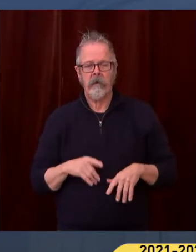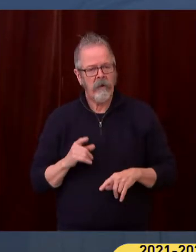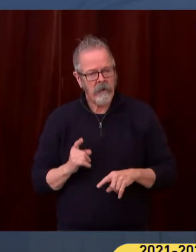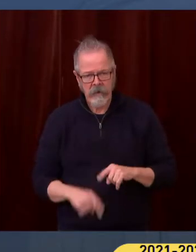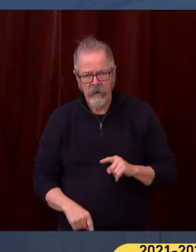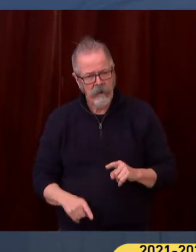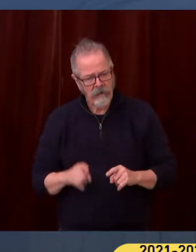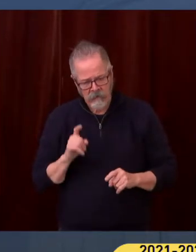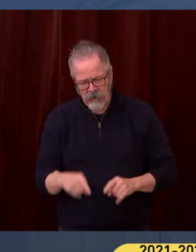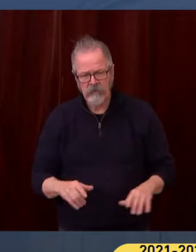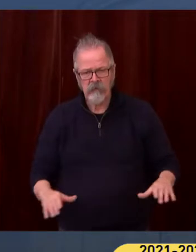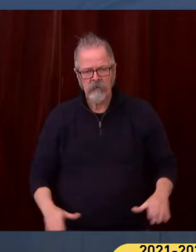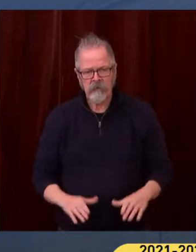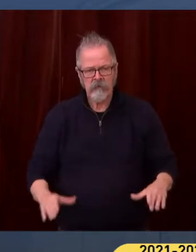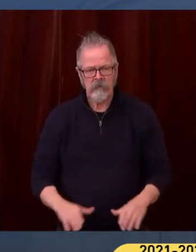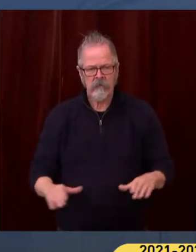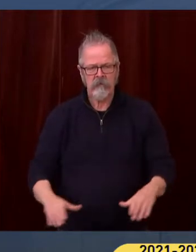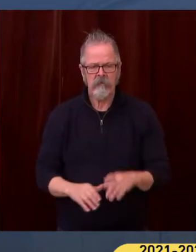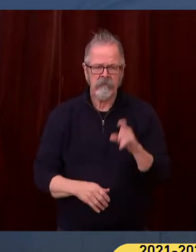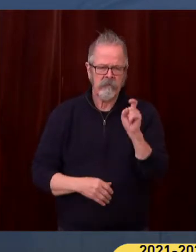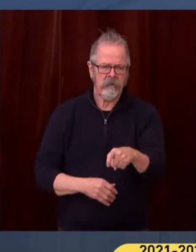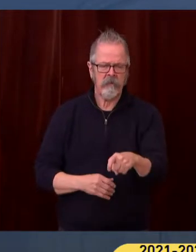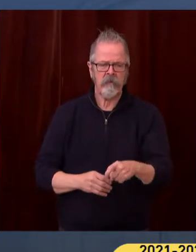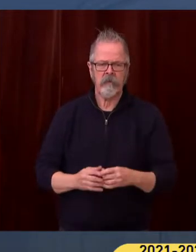All right, so did you want to ask a follow-up question?